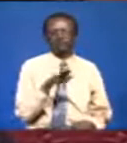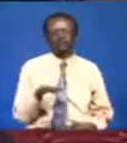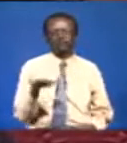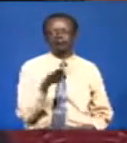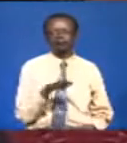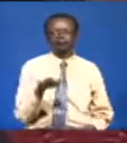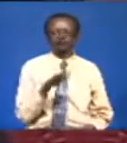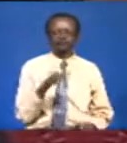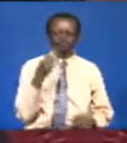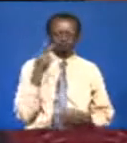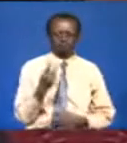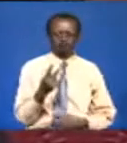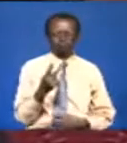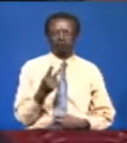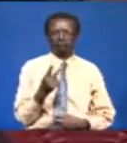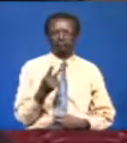Speaker,